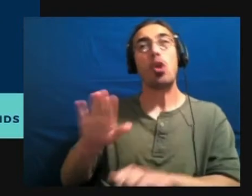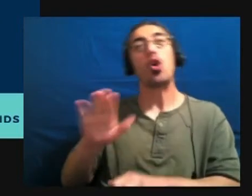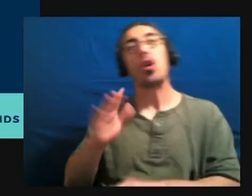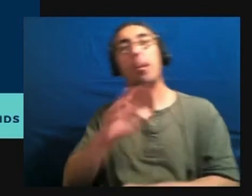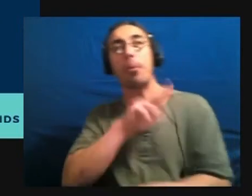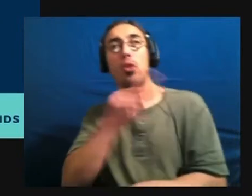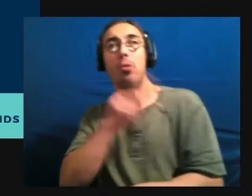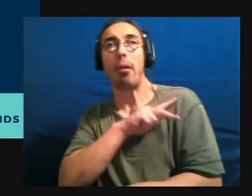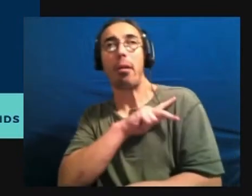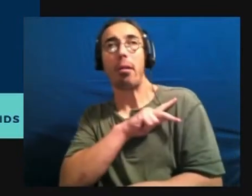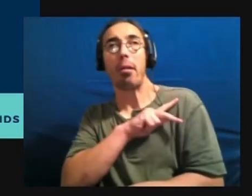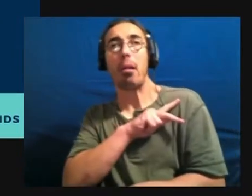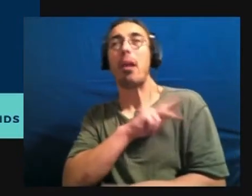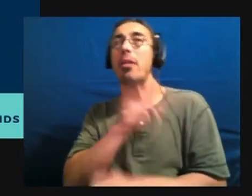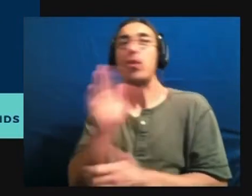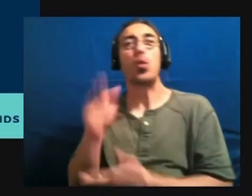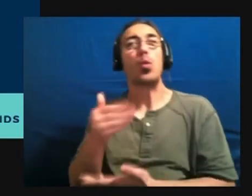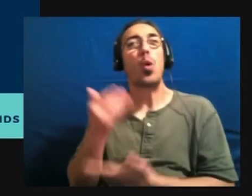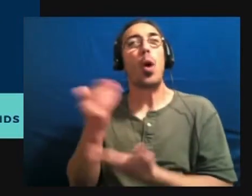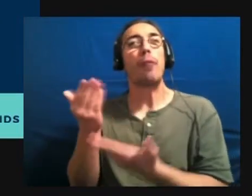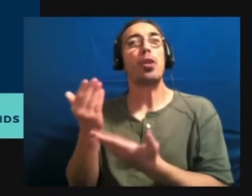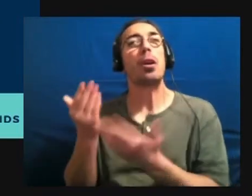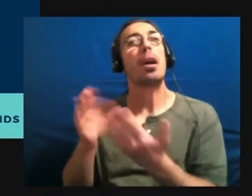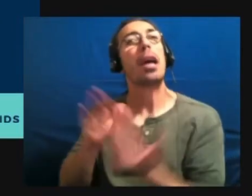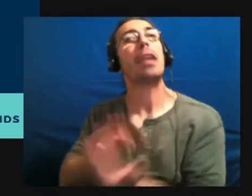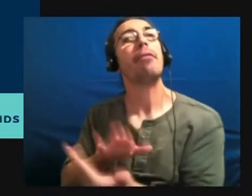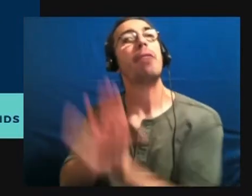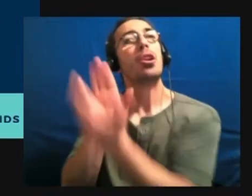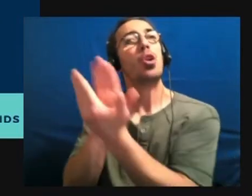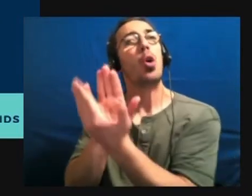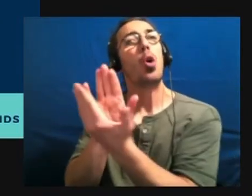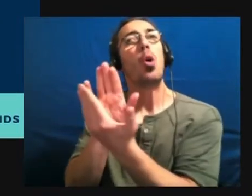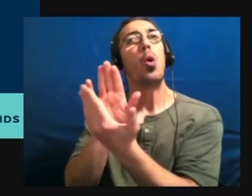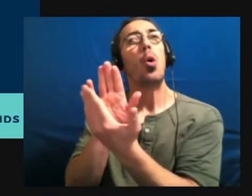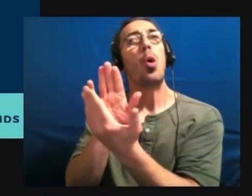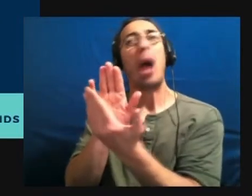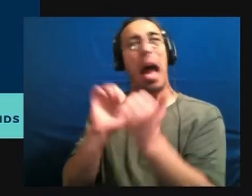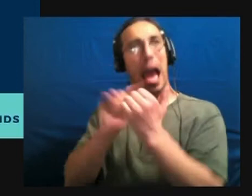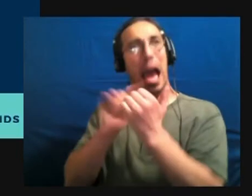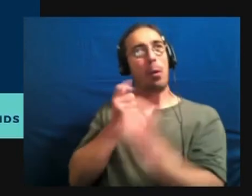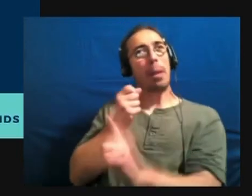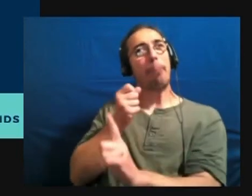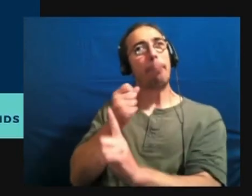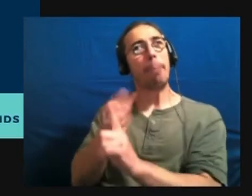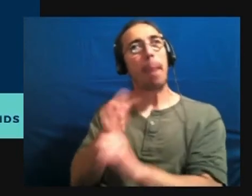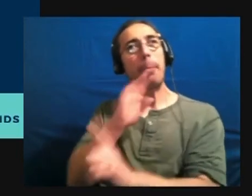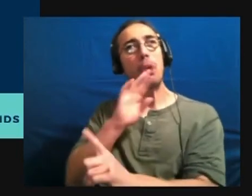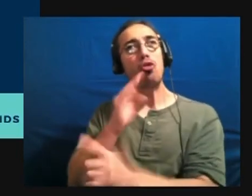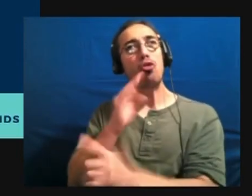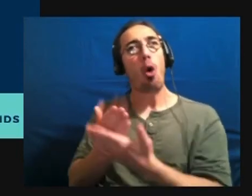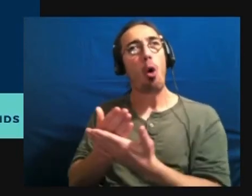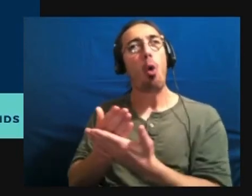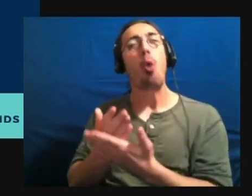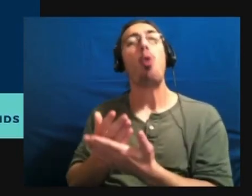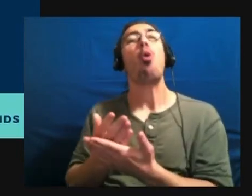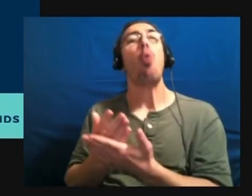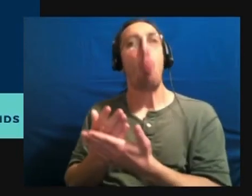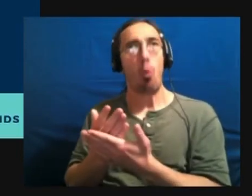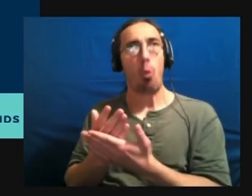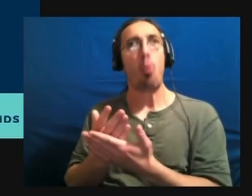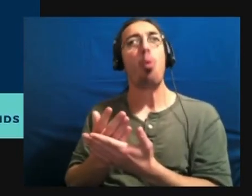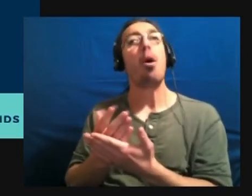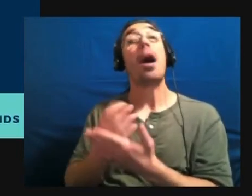interventions, what kind of impact is that going to have? Because by definition, an